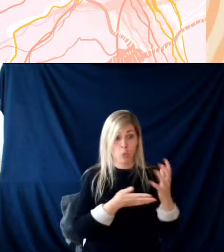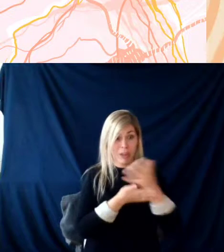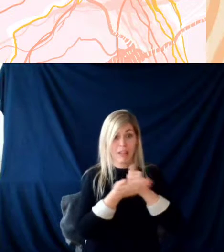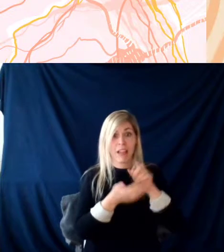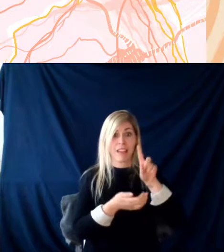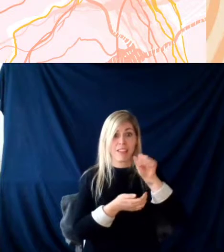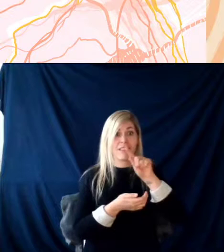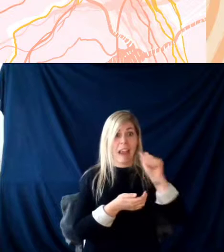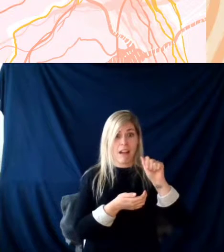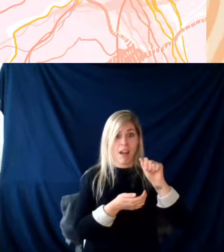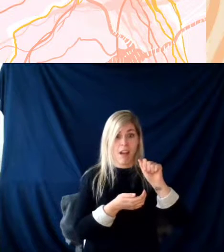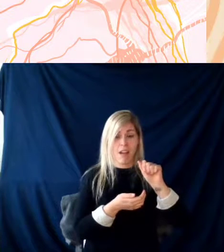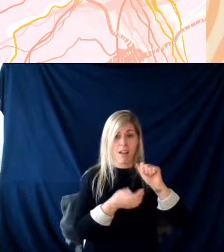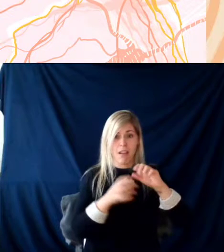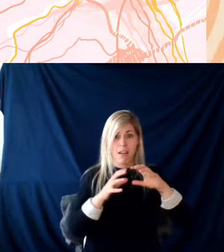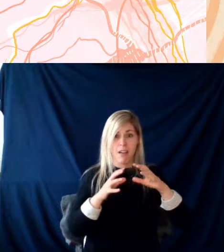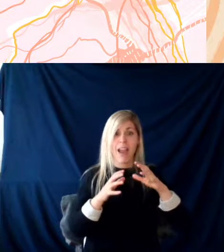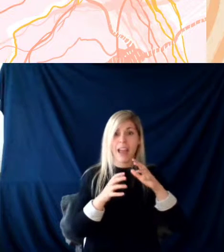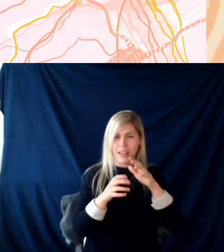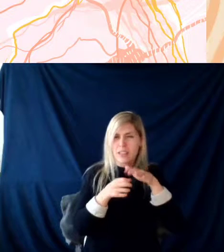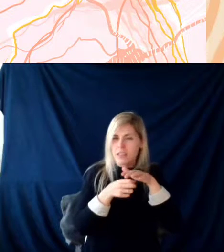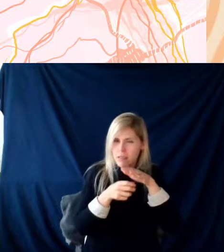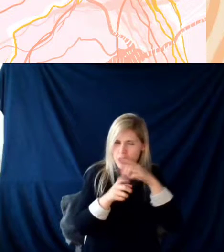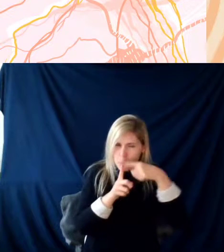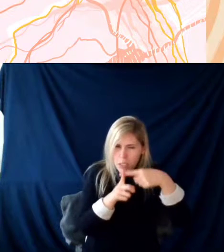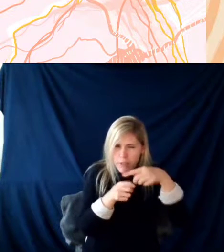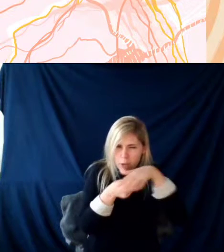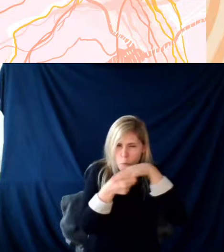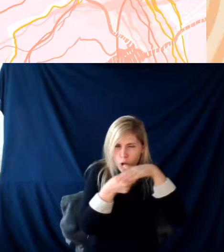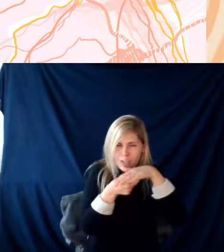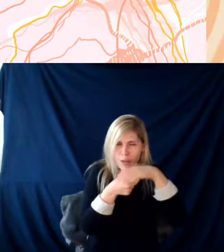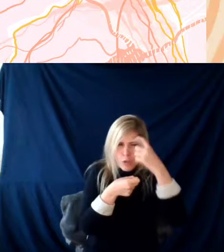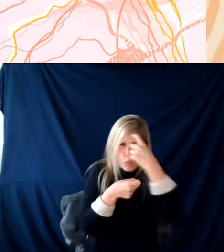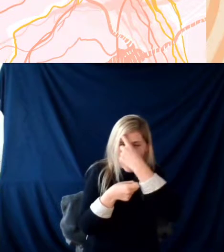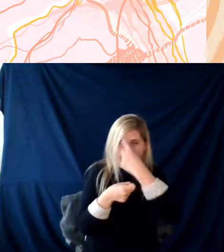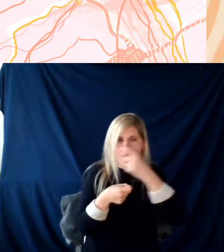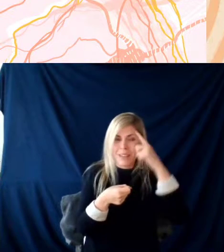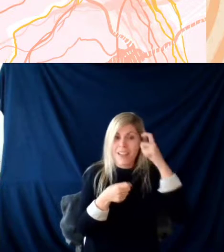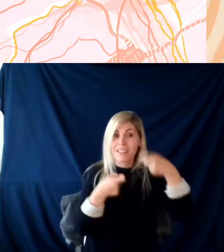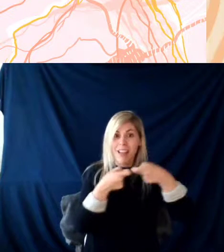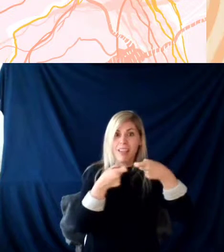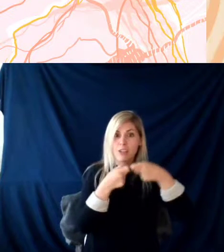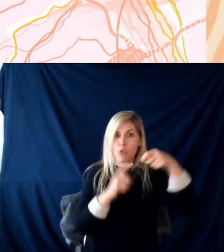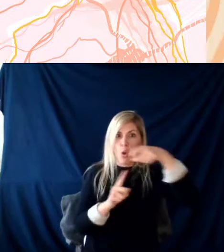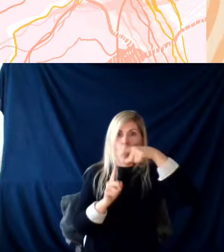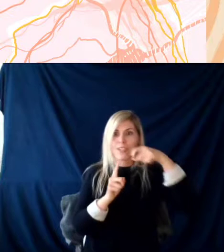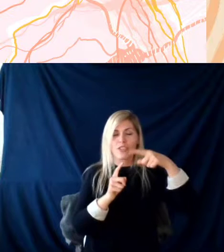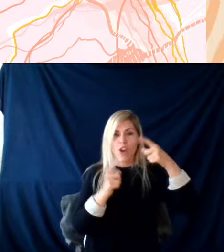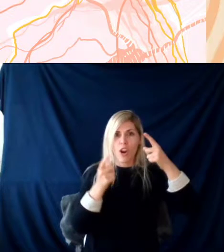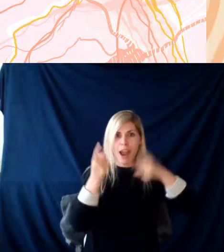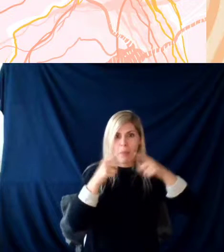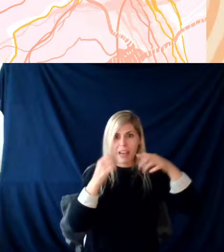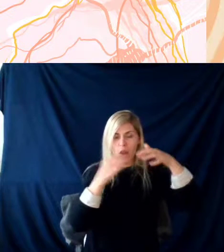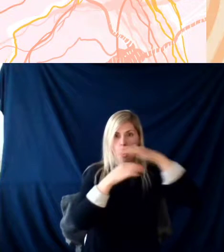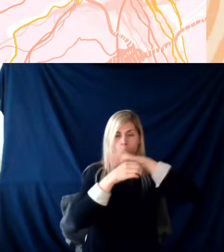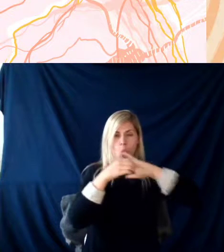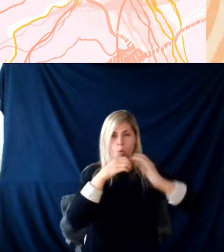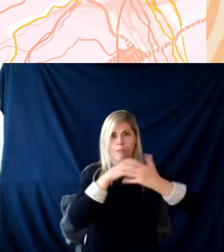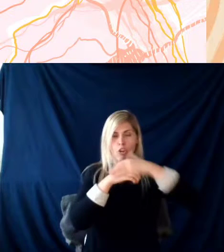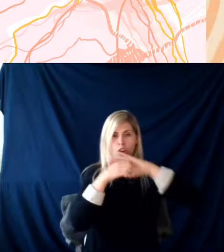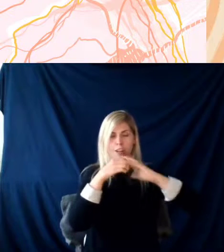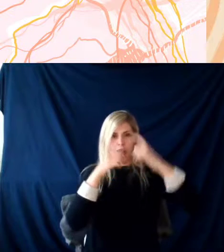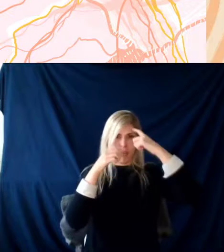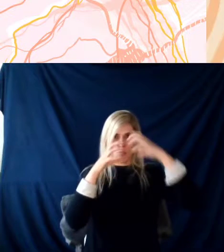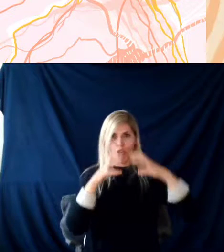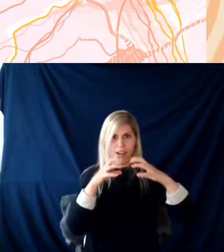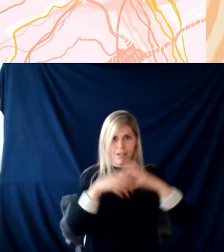from your brain, and certain parts of your brain, because these electrodes are scattered all over your scalp, what we're able to do